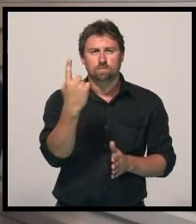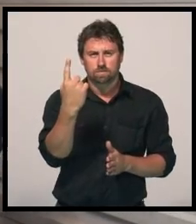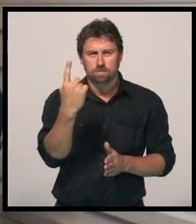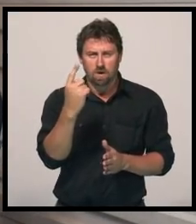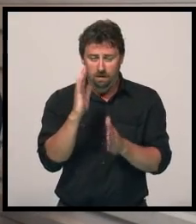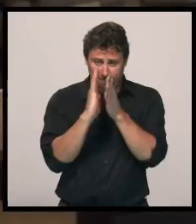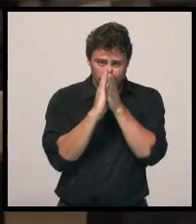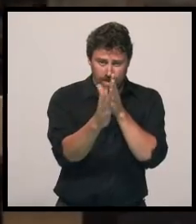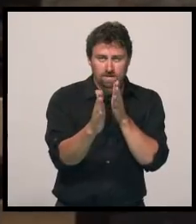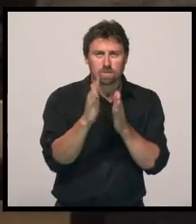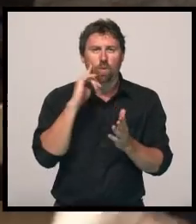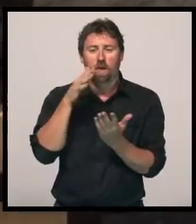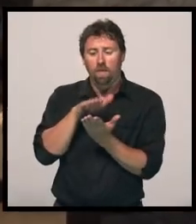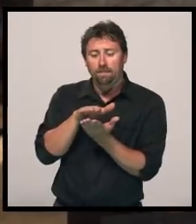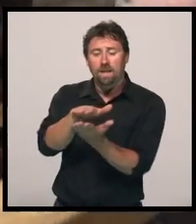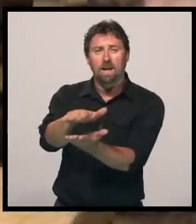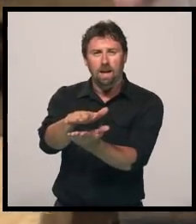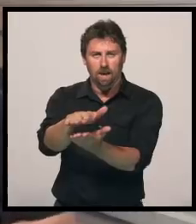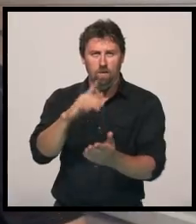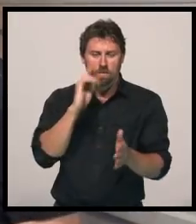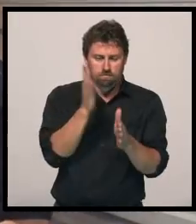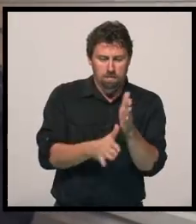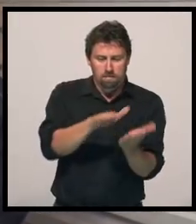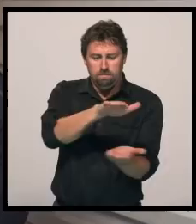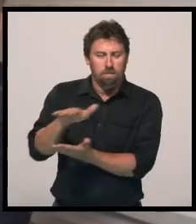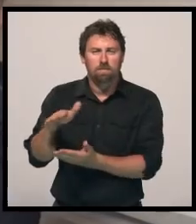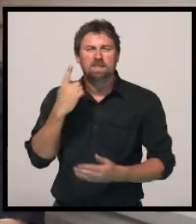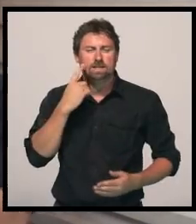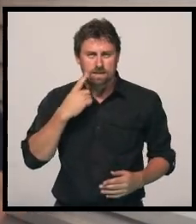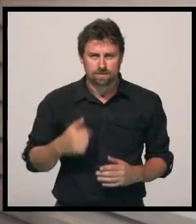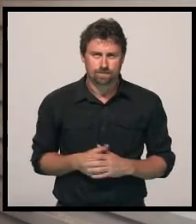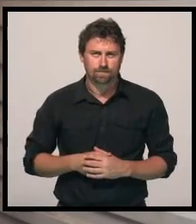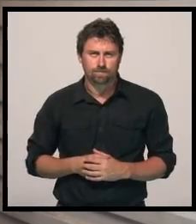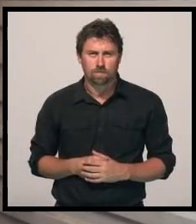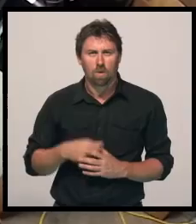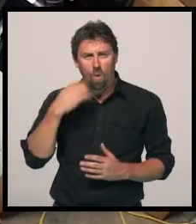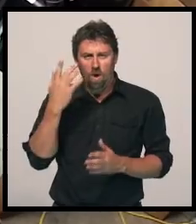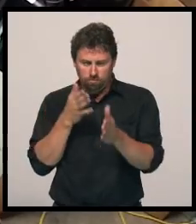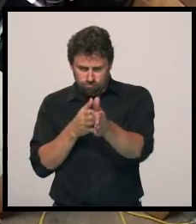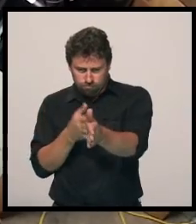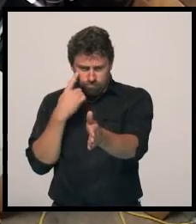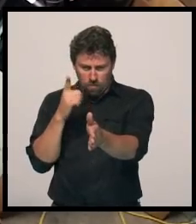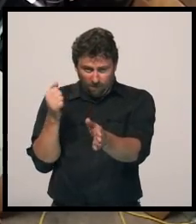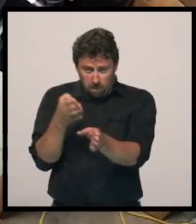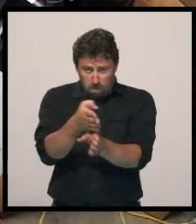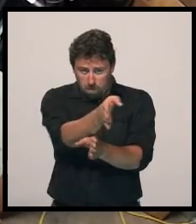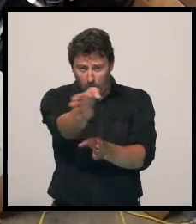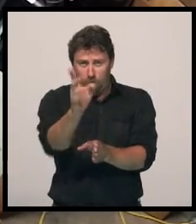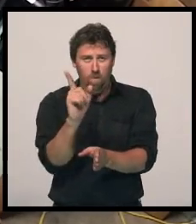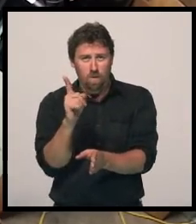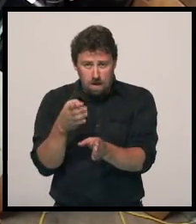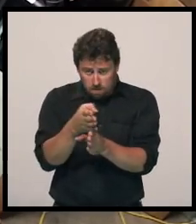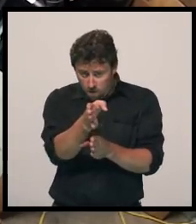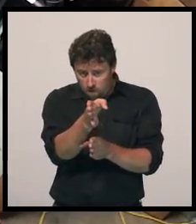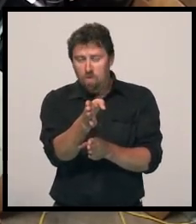so when it goes through the thicknesser, it'll come out parallel. I always look at the timber before I dress it and if there's a bow in it, I'll